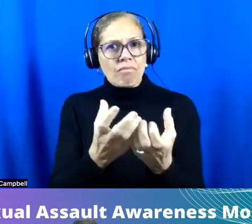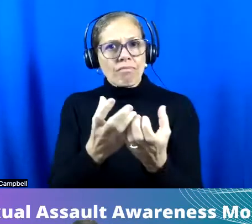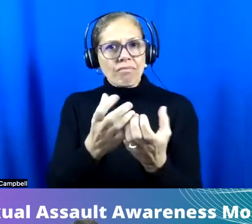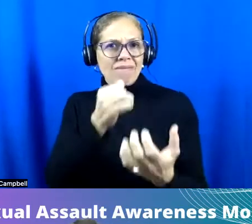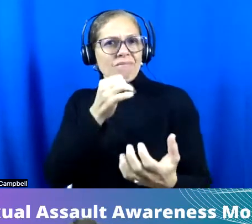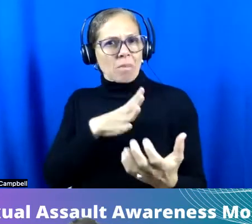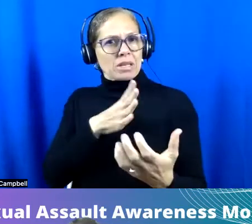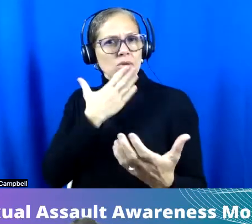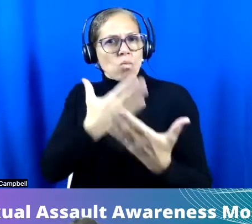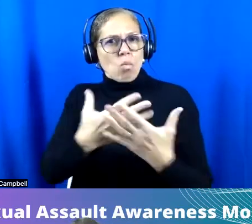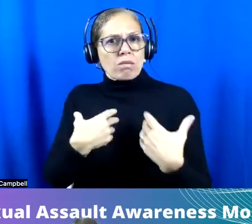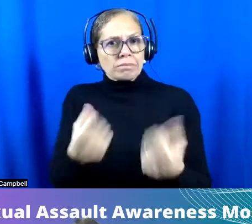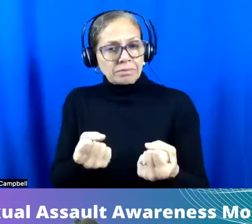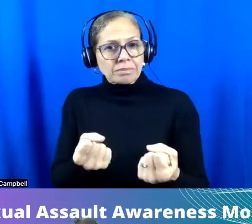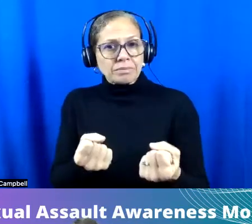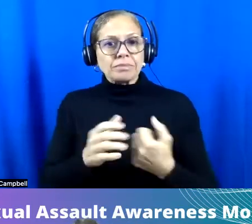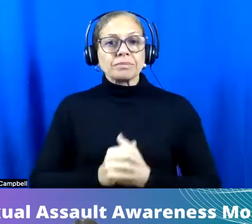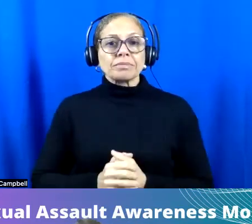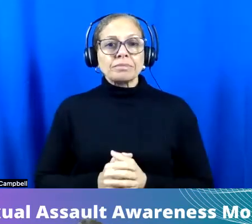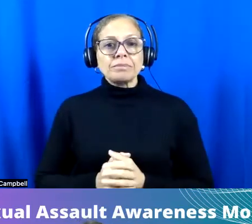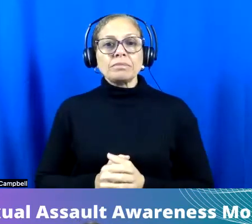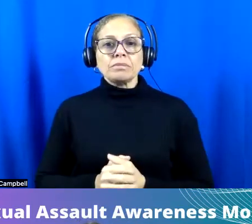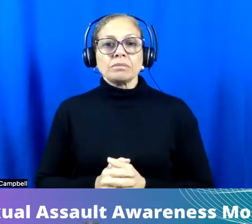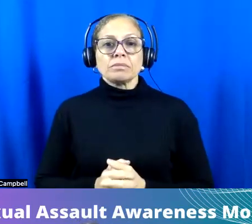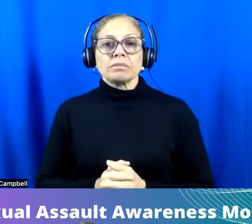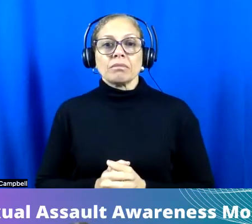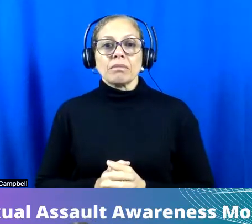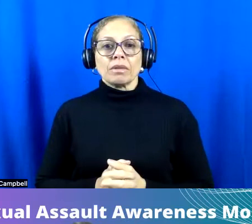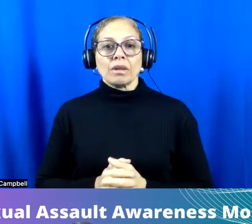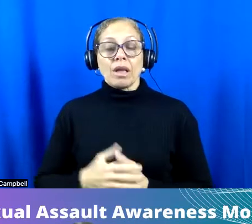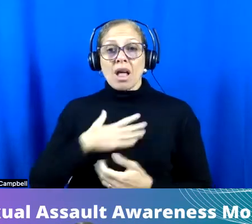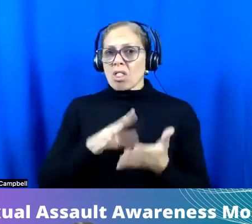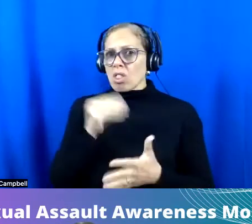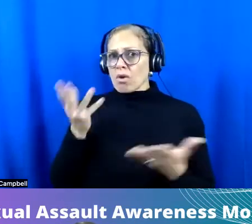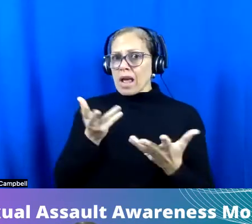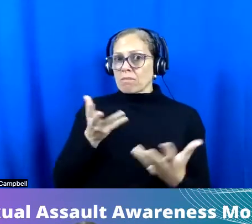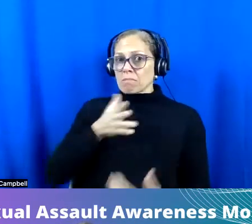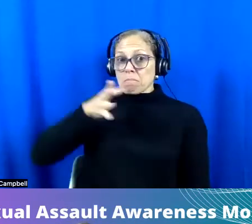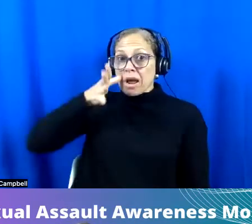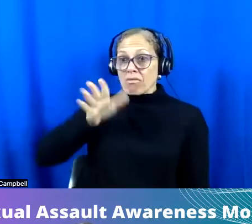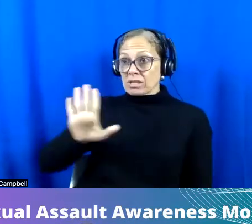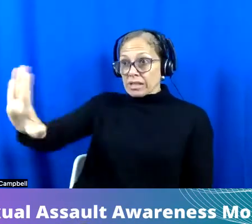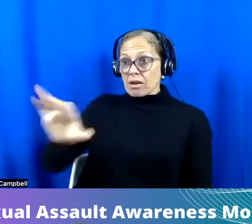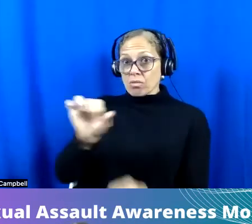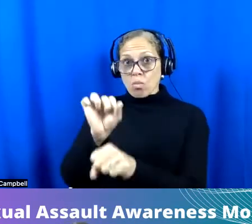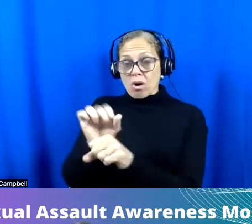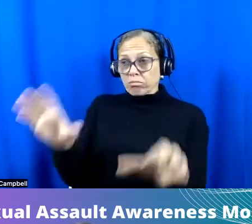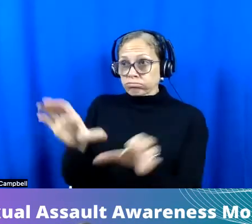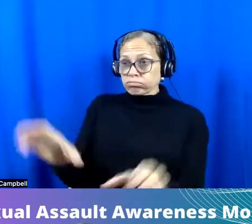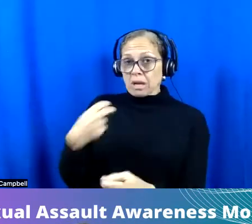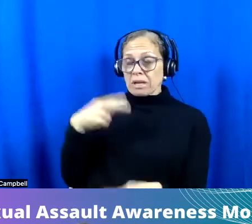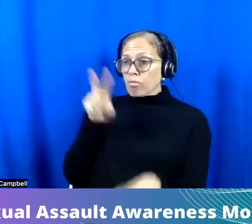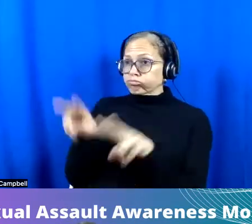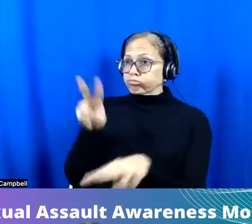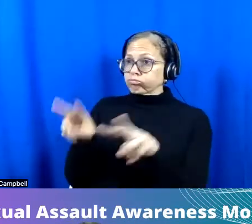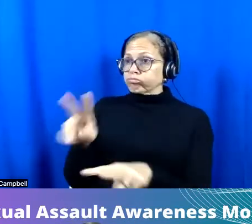So I, as I started out by sharing that I've learned by observing my parents in terms of their activism work, the power